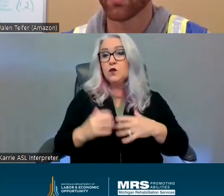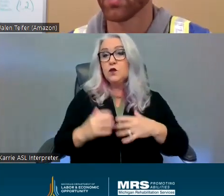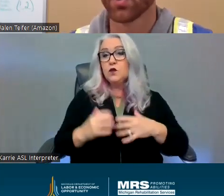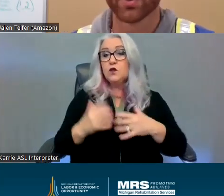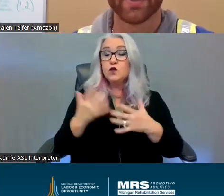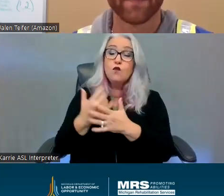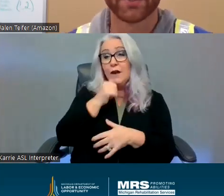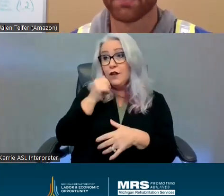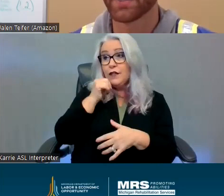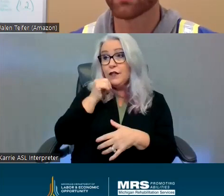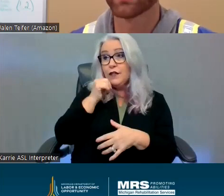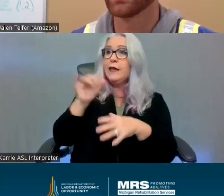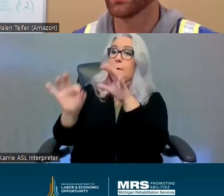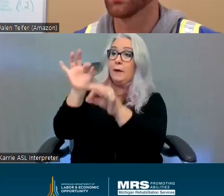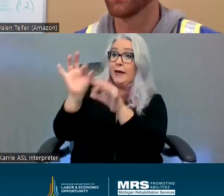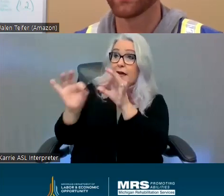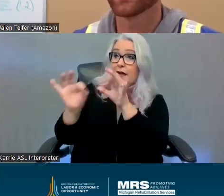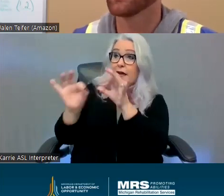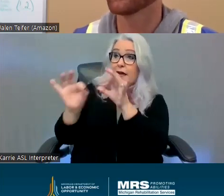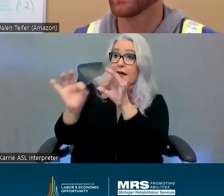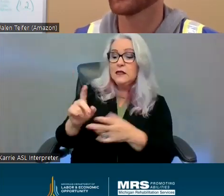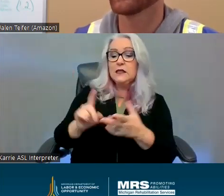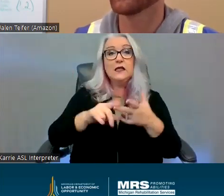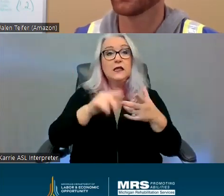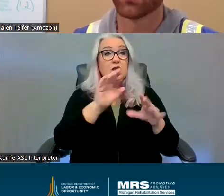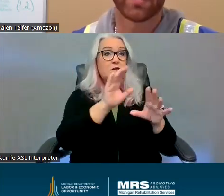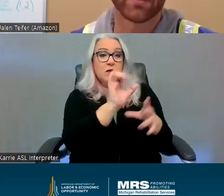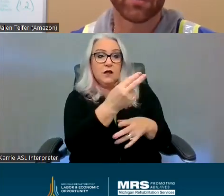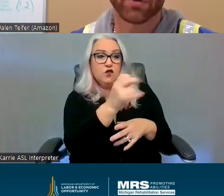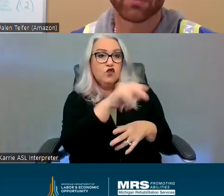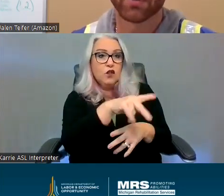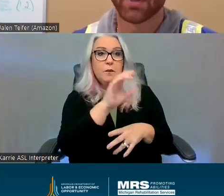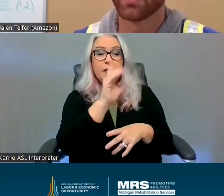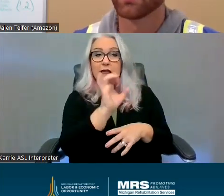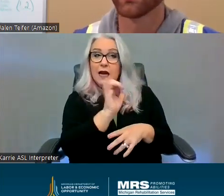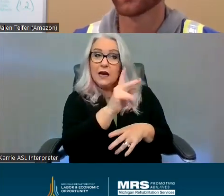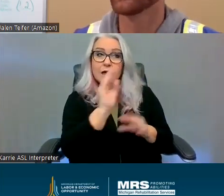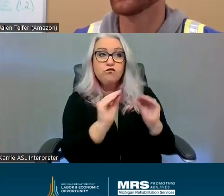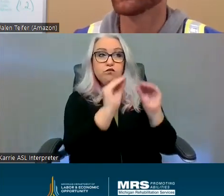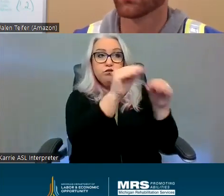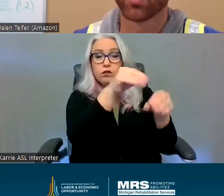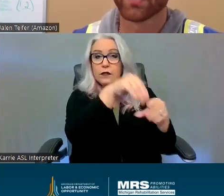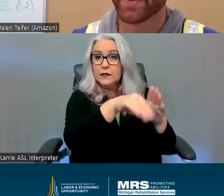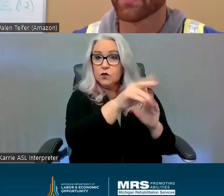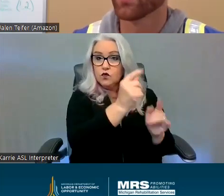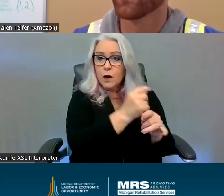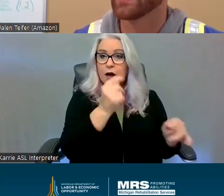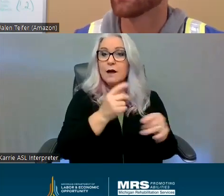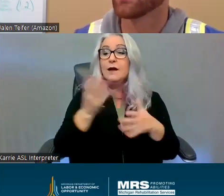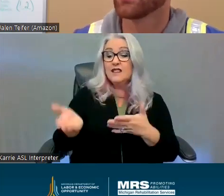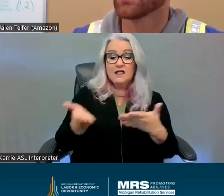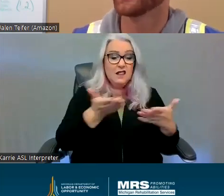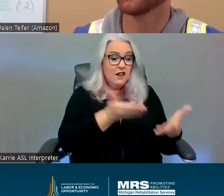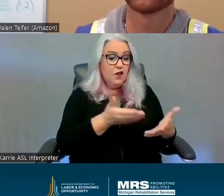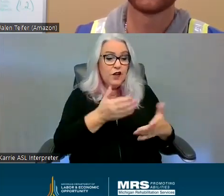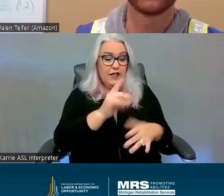items out, working on the ship dock, palletizing packages to be loaded onto trucks. Delivery stations are loading the back of those vans